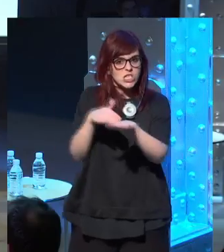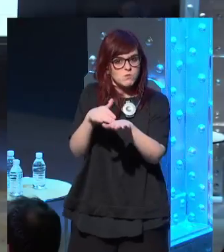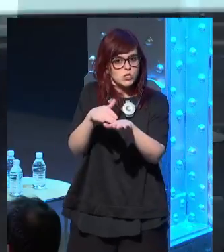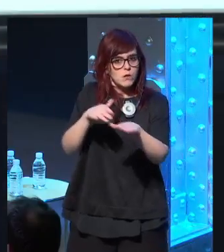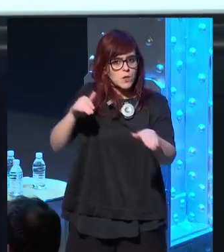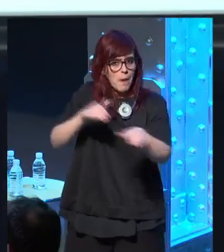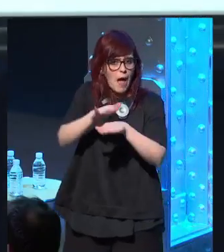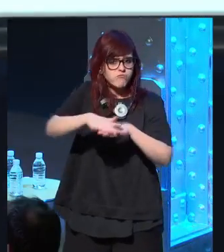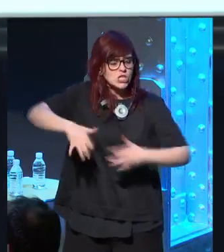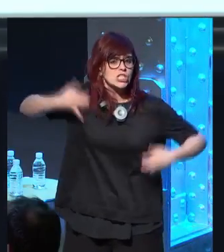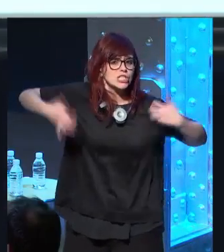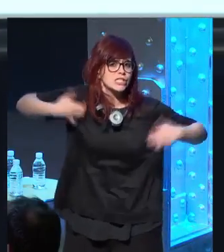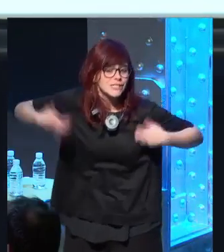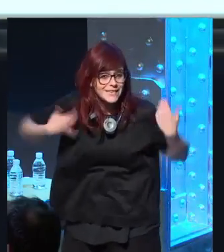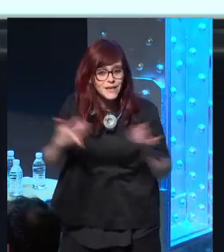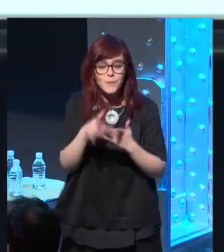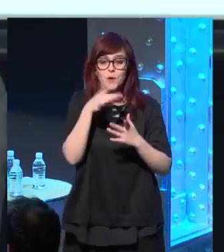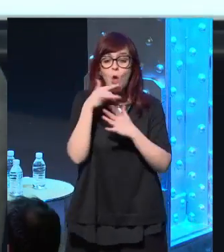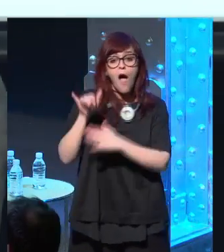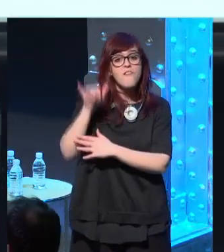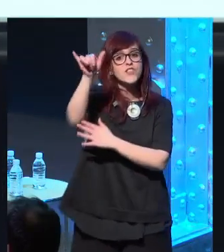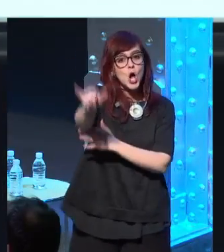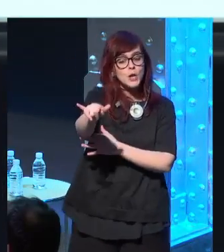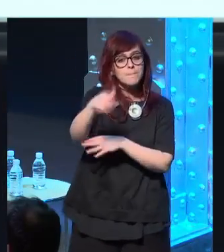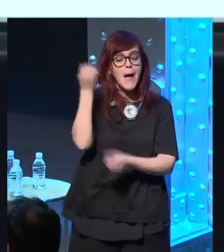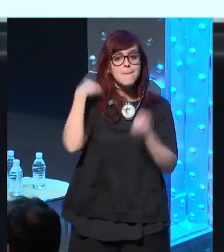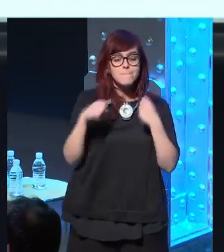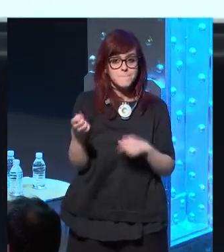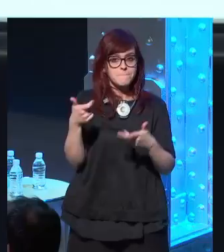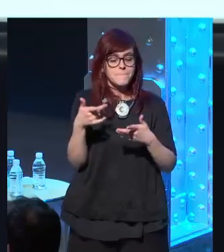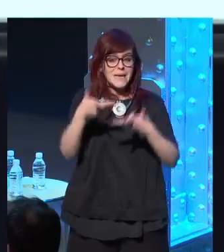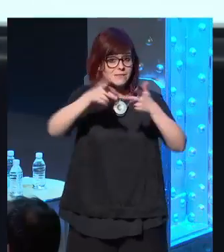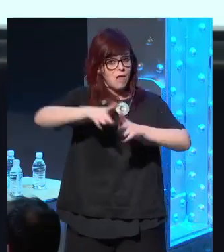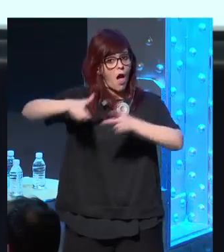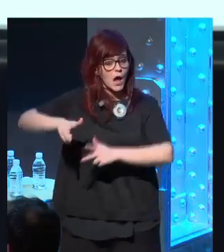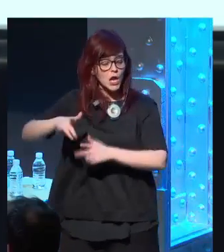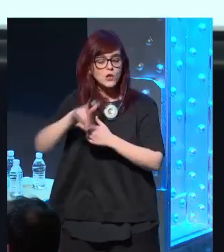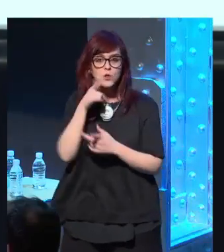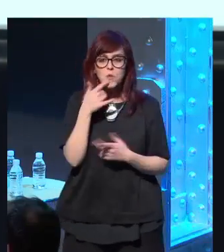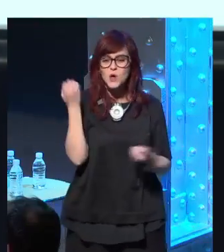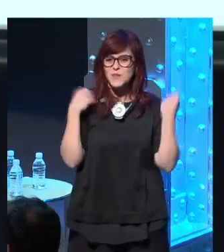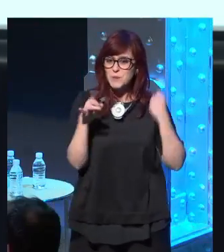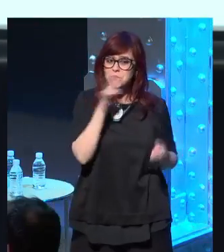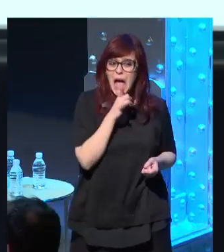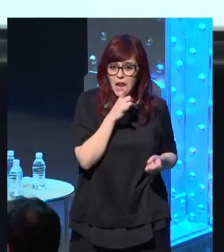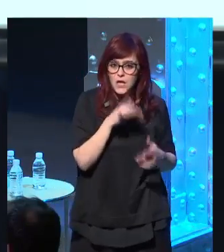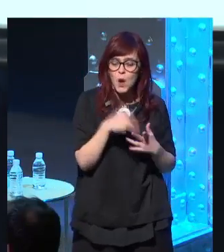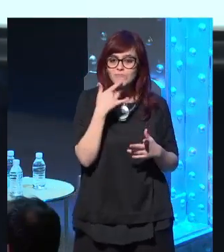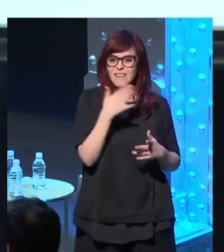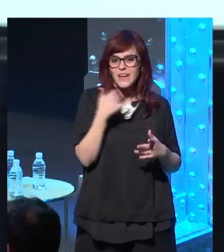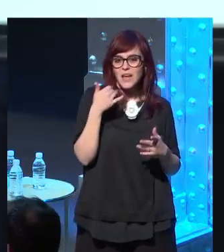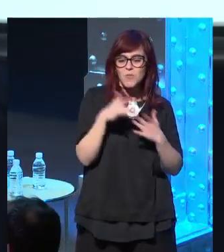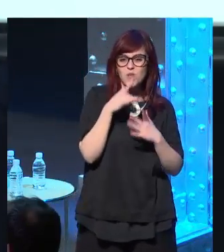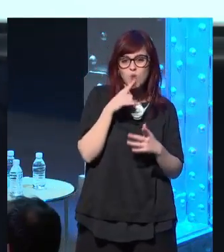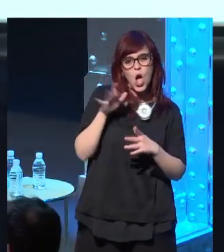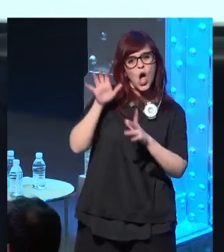passengers on planes misbehave. So if one passenger tries to strangle another passenger, or there was also a story